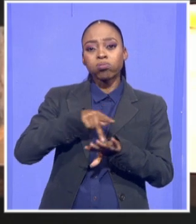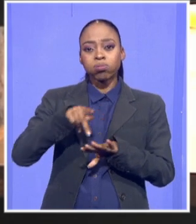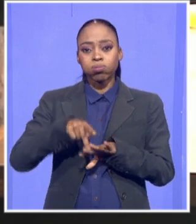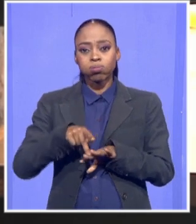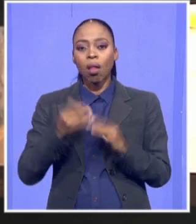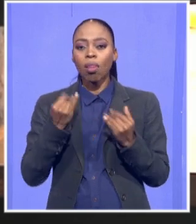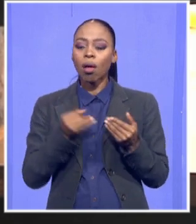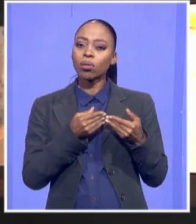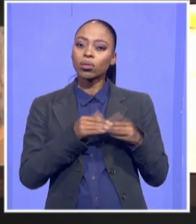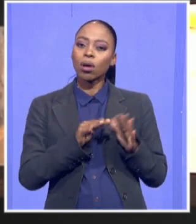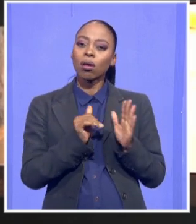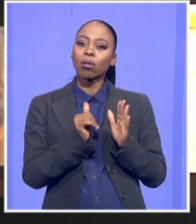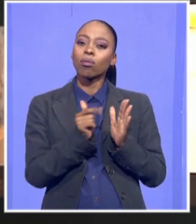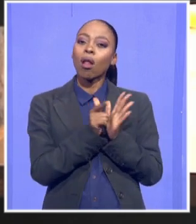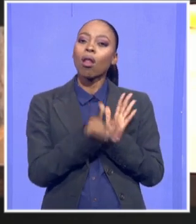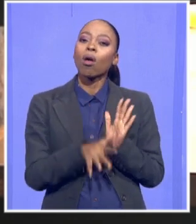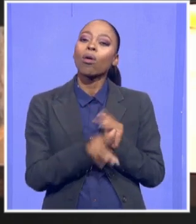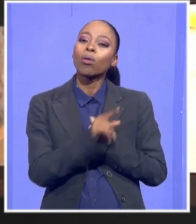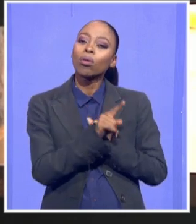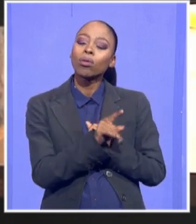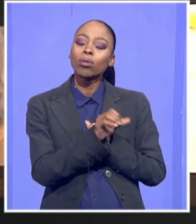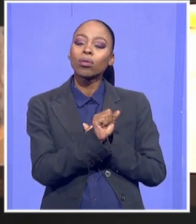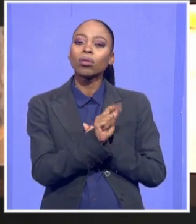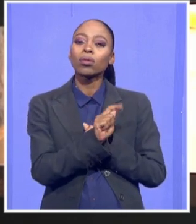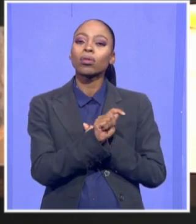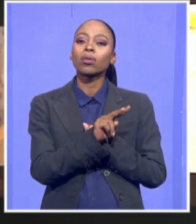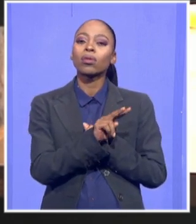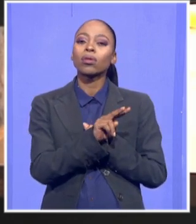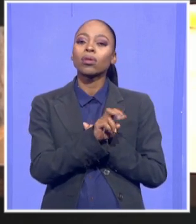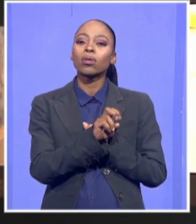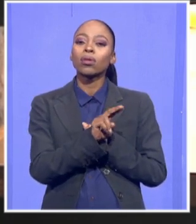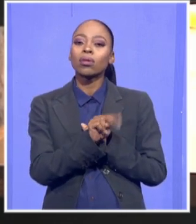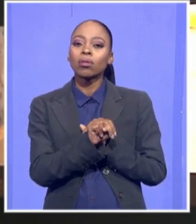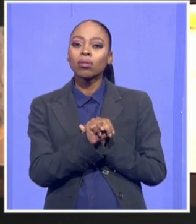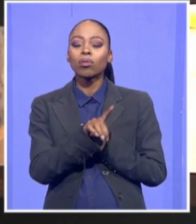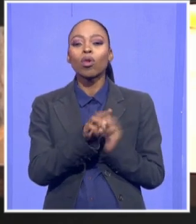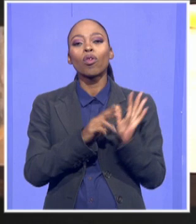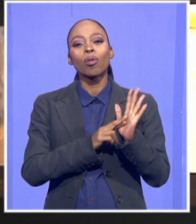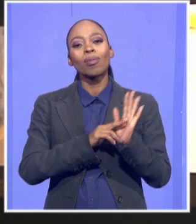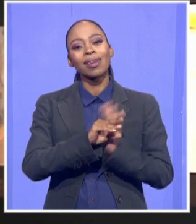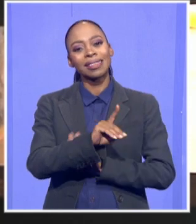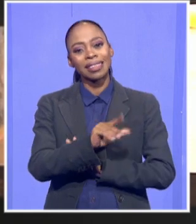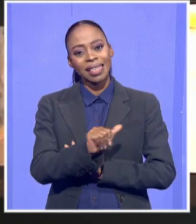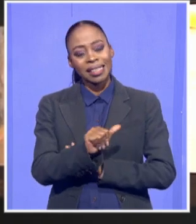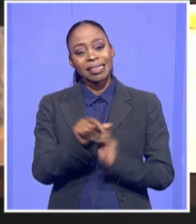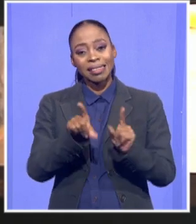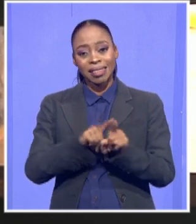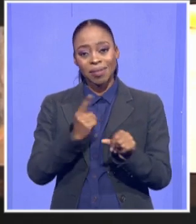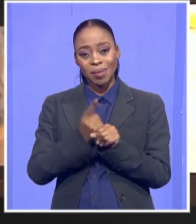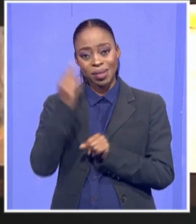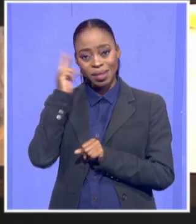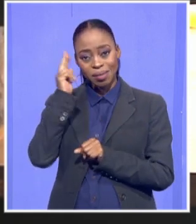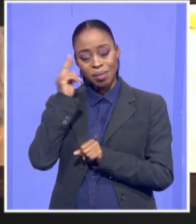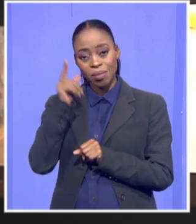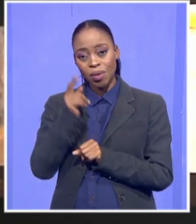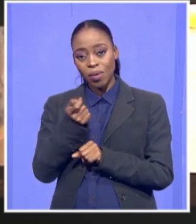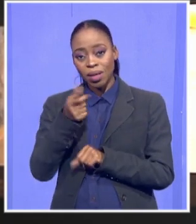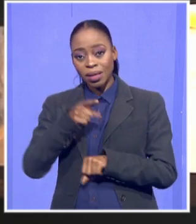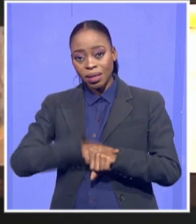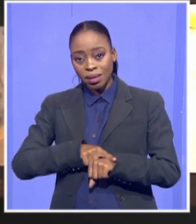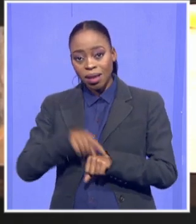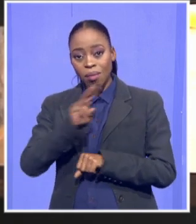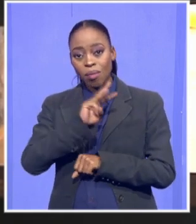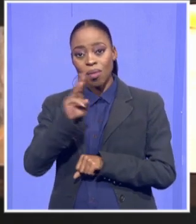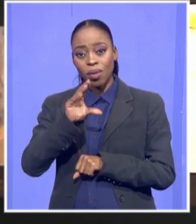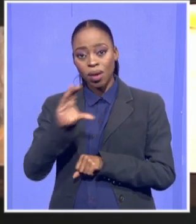Steven Budlender, SC, who argued on behalf of the Democratic Alliance. You may remember that within minutes of the Western Cape High Court judgment,